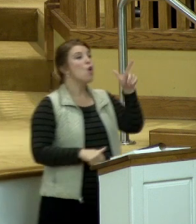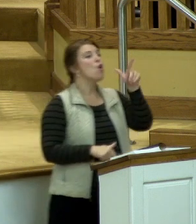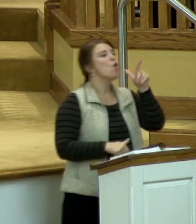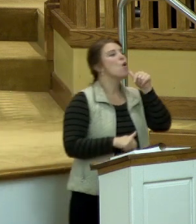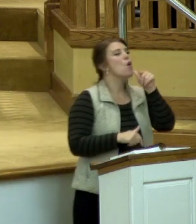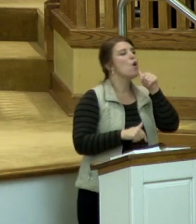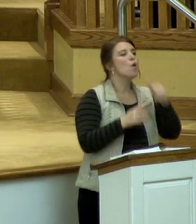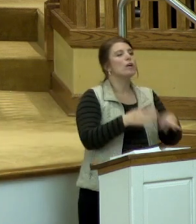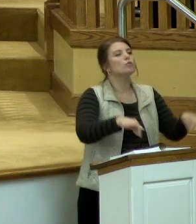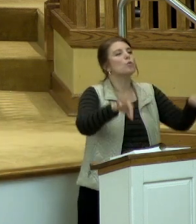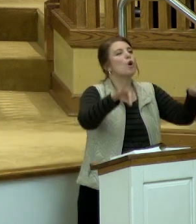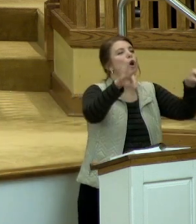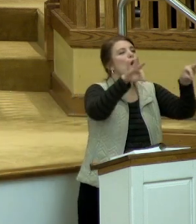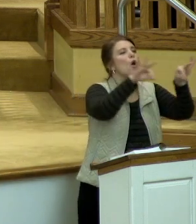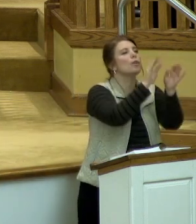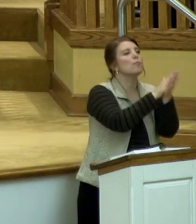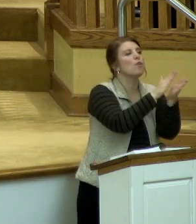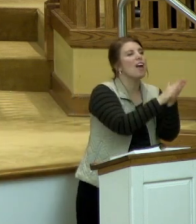worthy to be